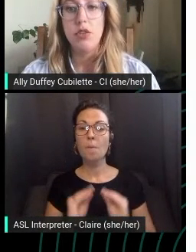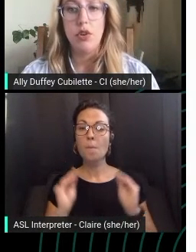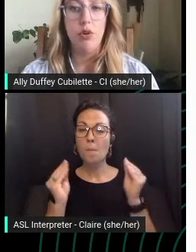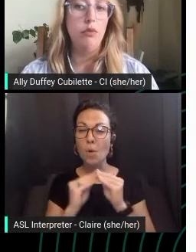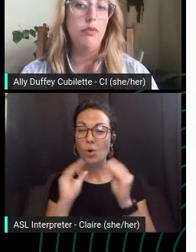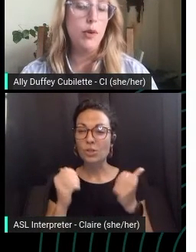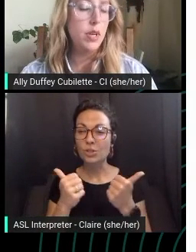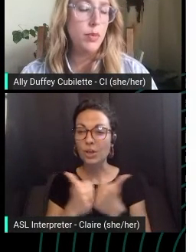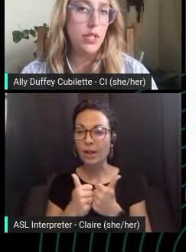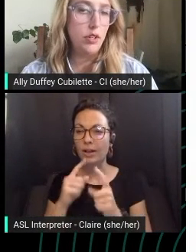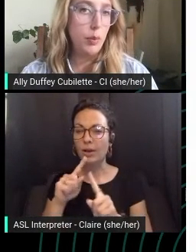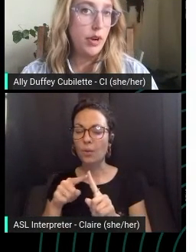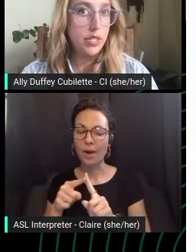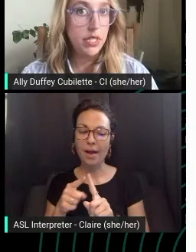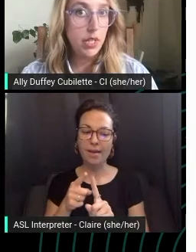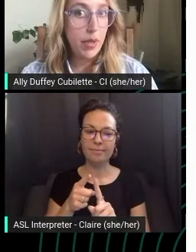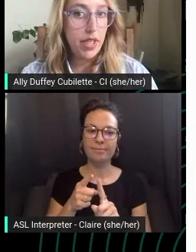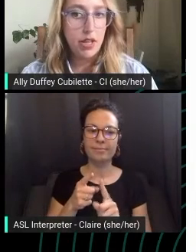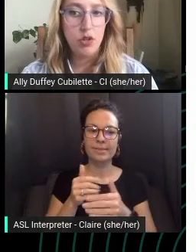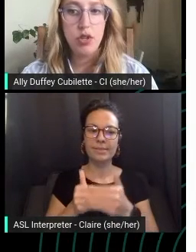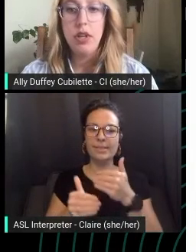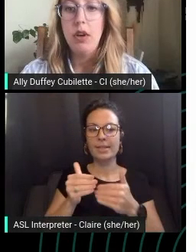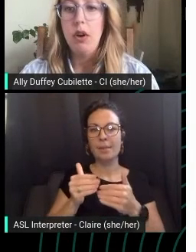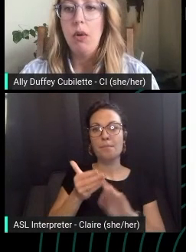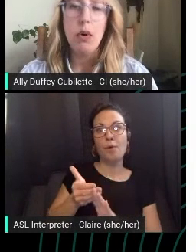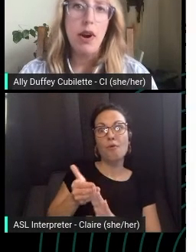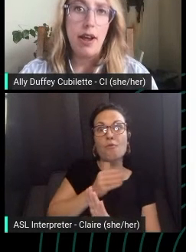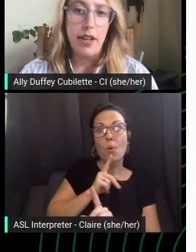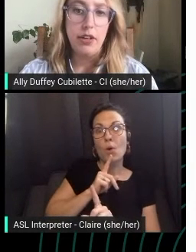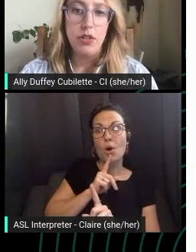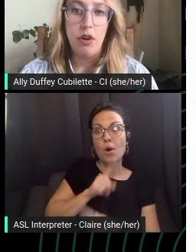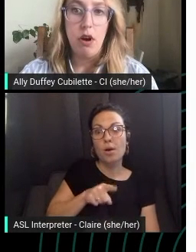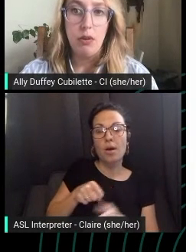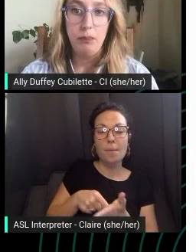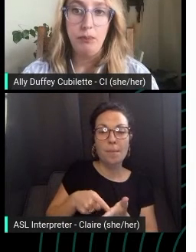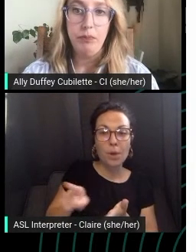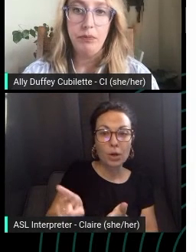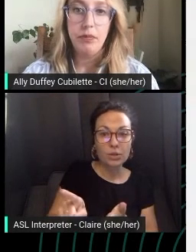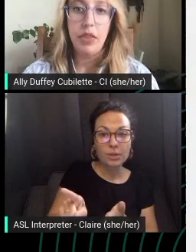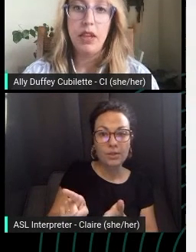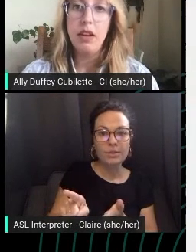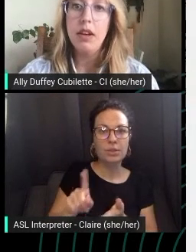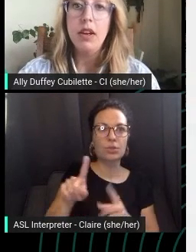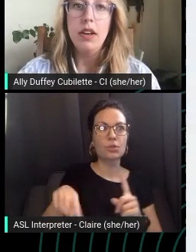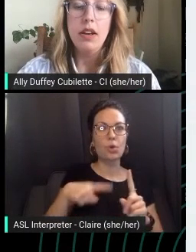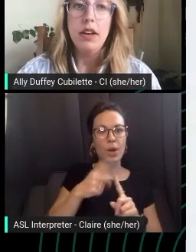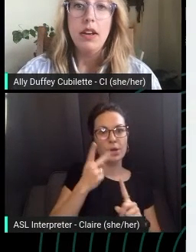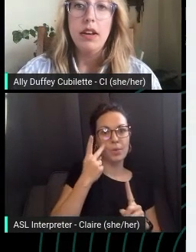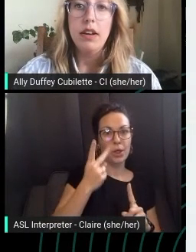purchase. So viewing a particular product detail page or adding it to the cart.